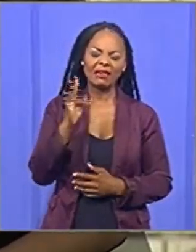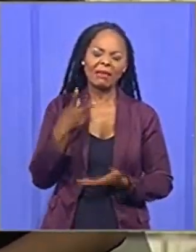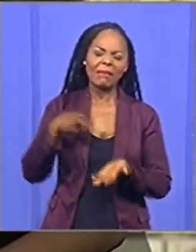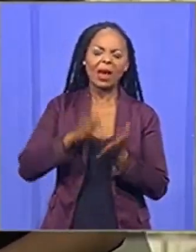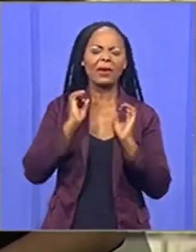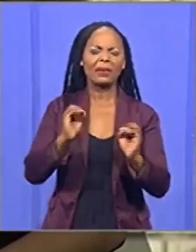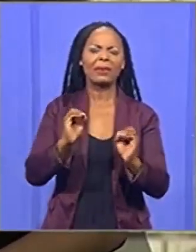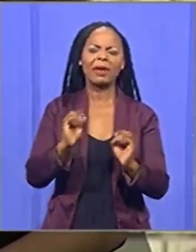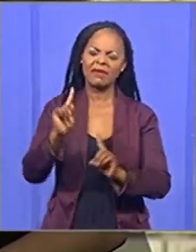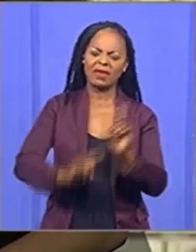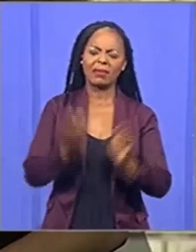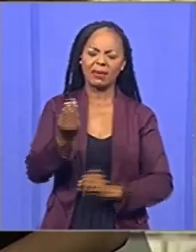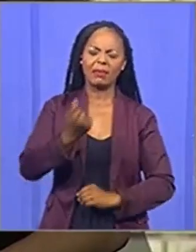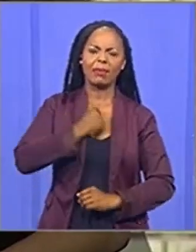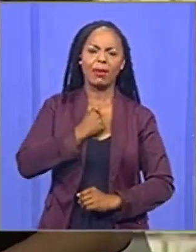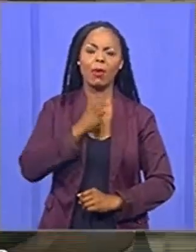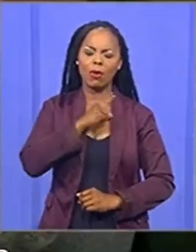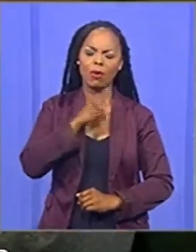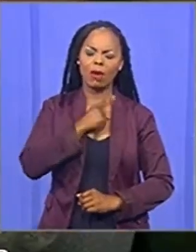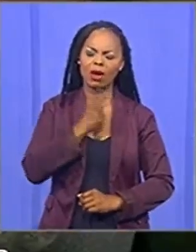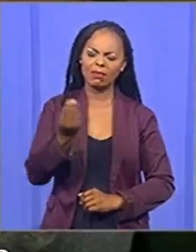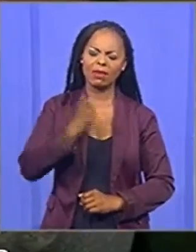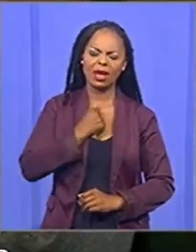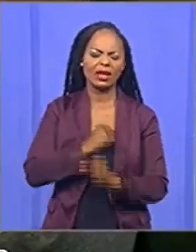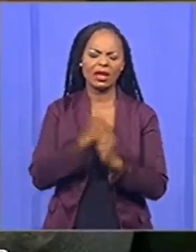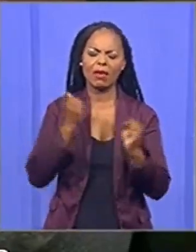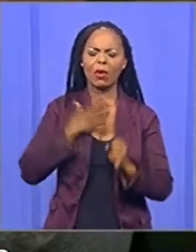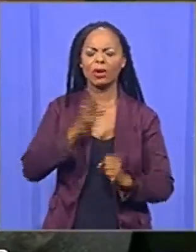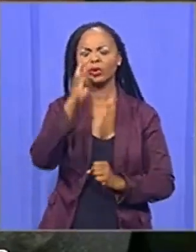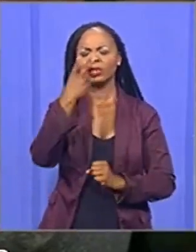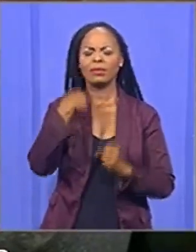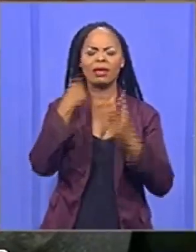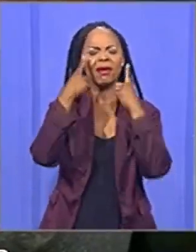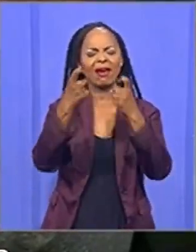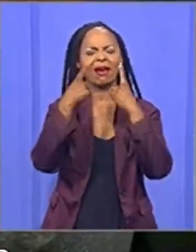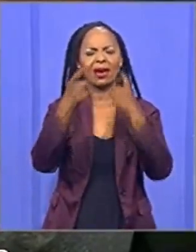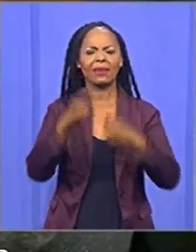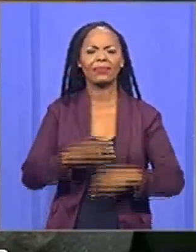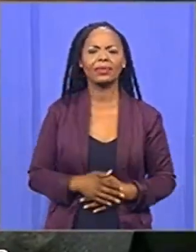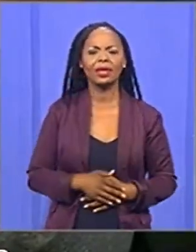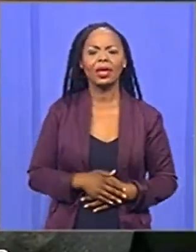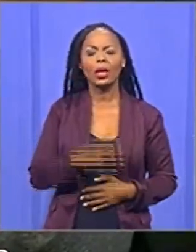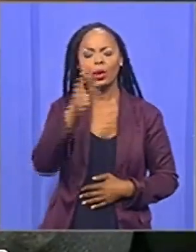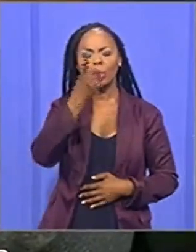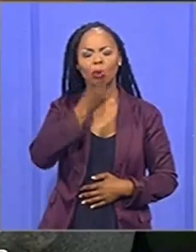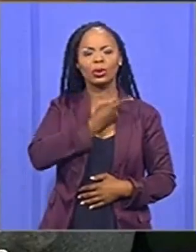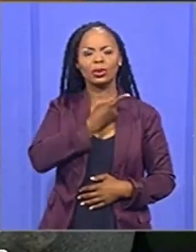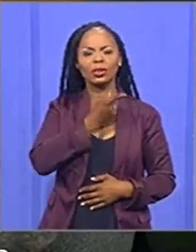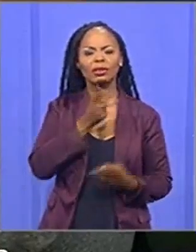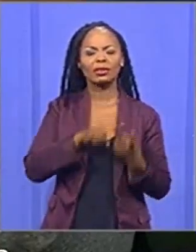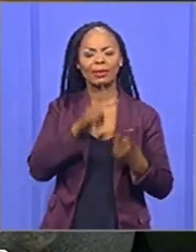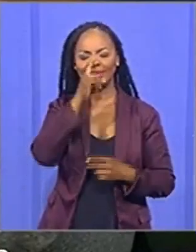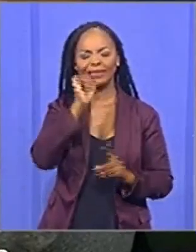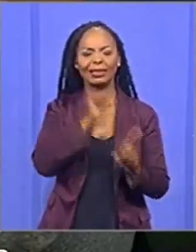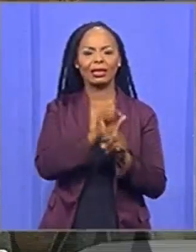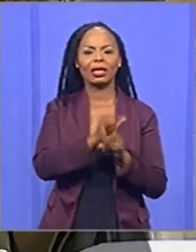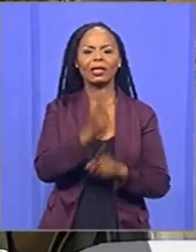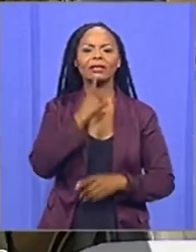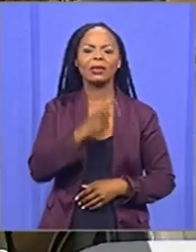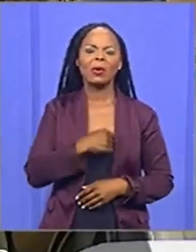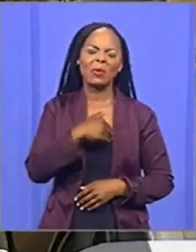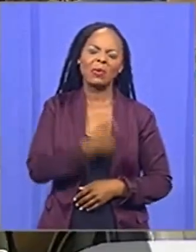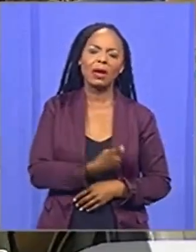gobane ngwanaka o na sa batle ho bona dikeledi. Kgaitsedi ya hae e re le ha lefu la hae e bile le bohloko le tlileng le sa lebellwa,